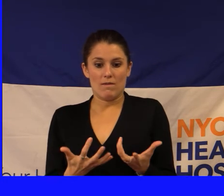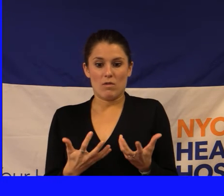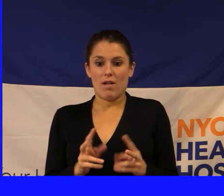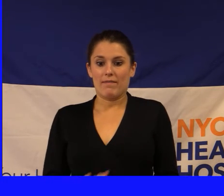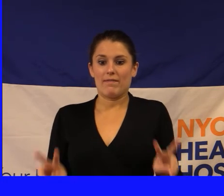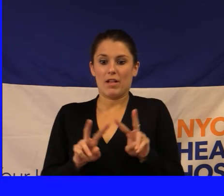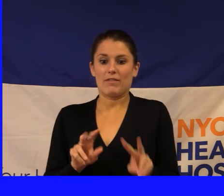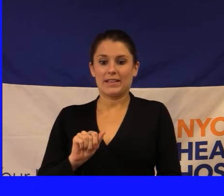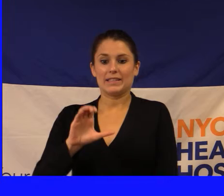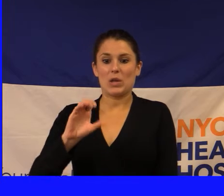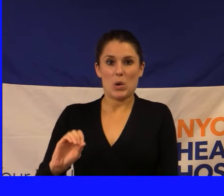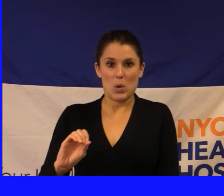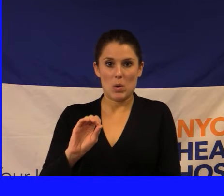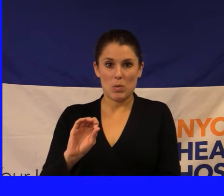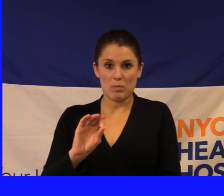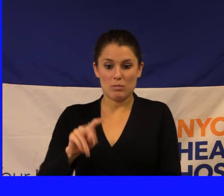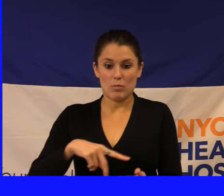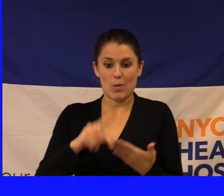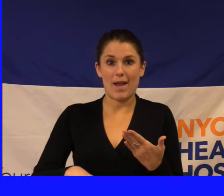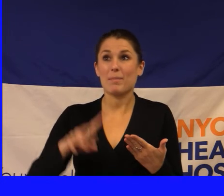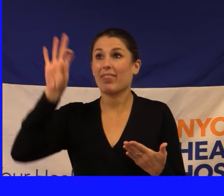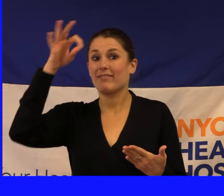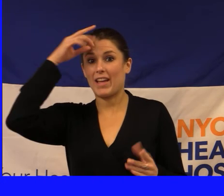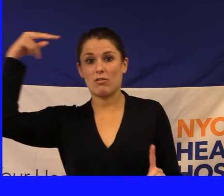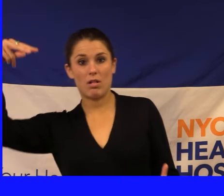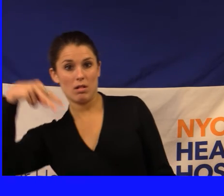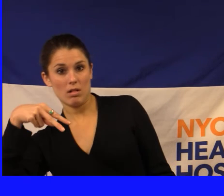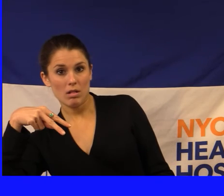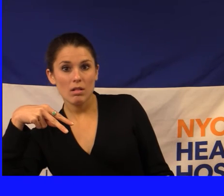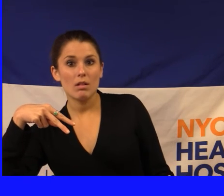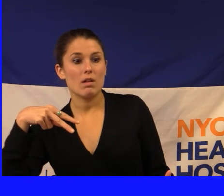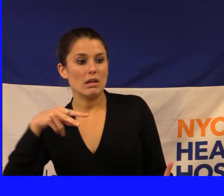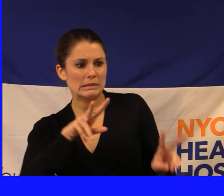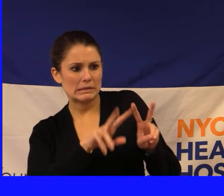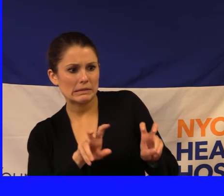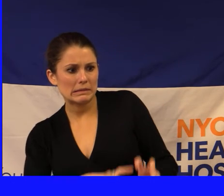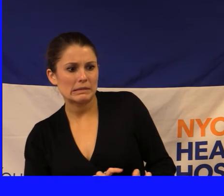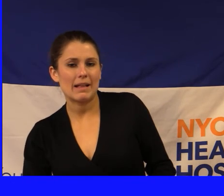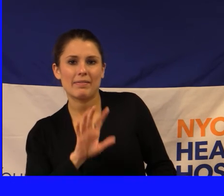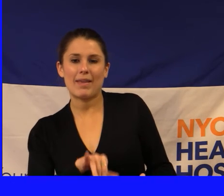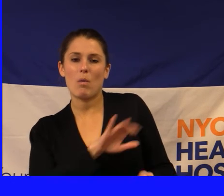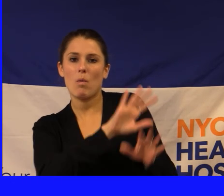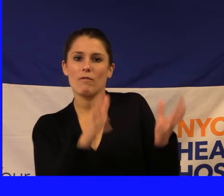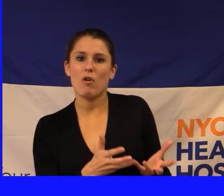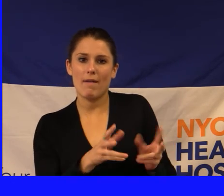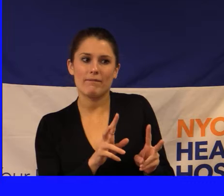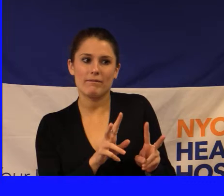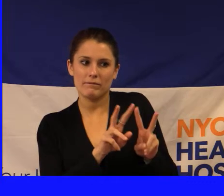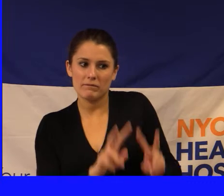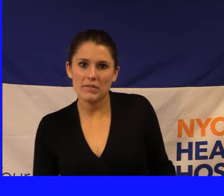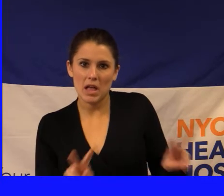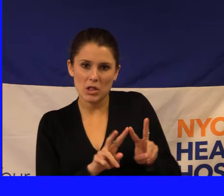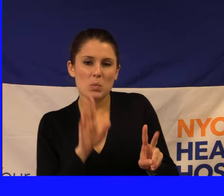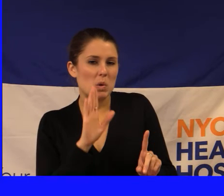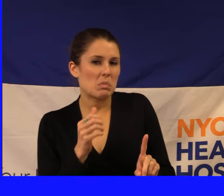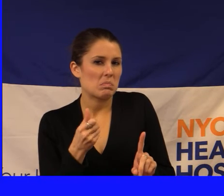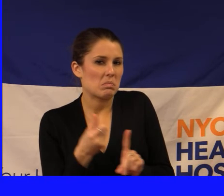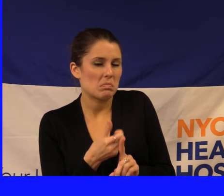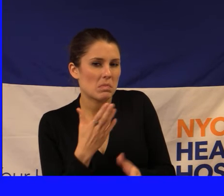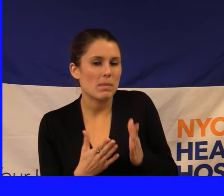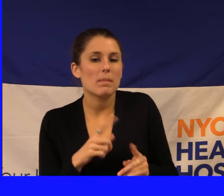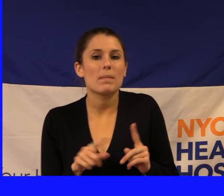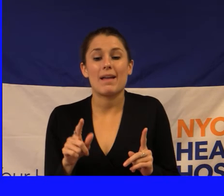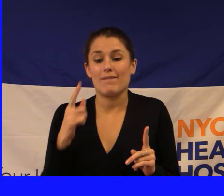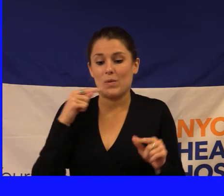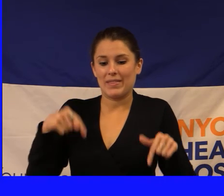of the ACO program federally, right? But for our purposes this year and for how it will affect our shared